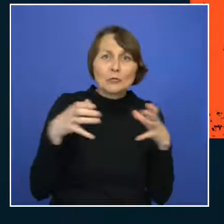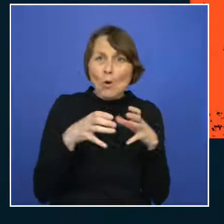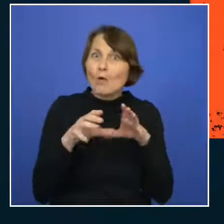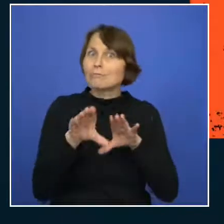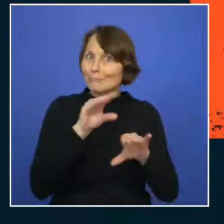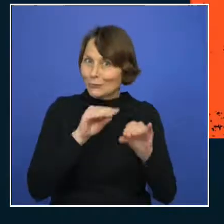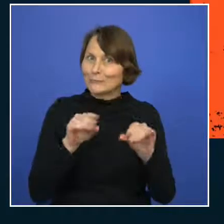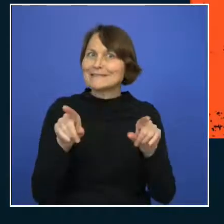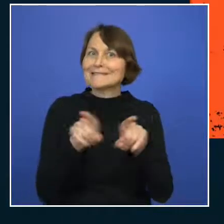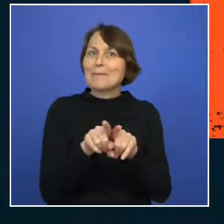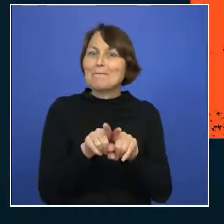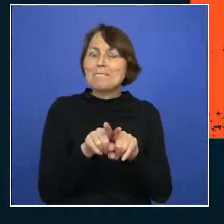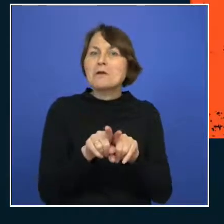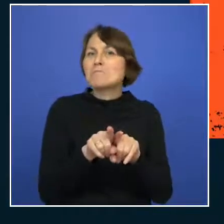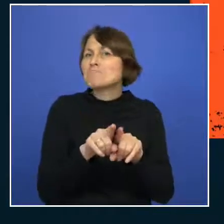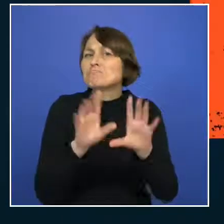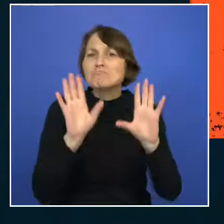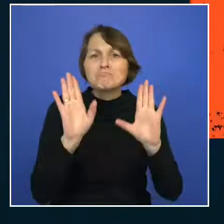or complicated project.